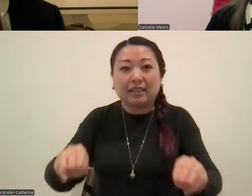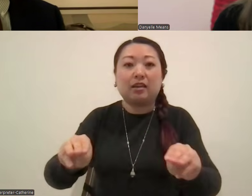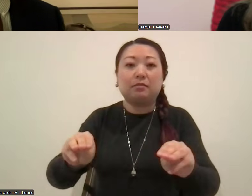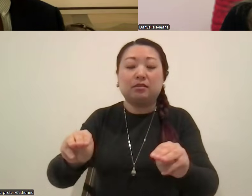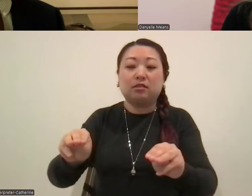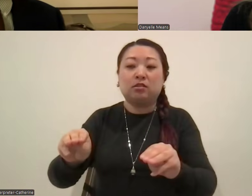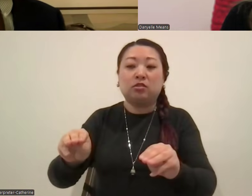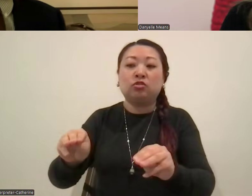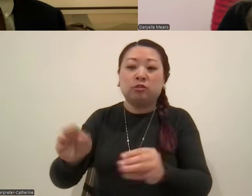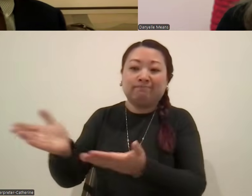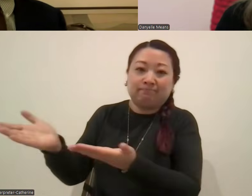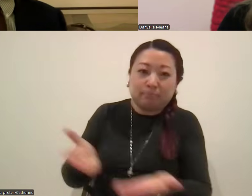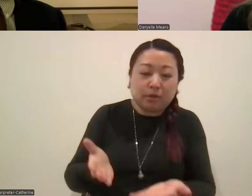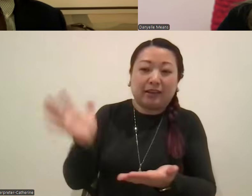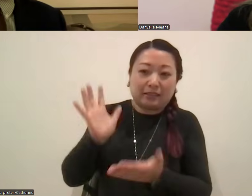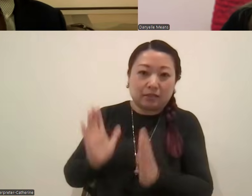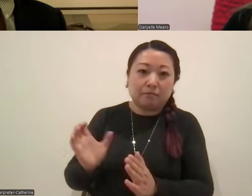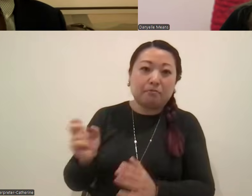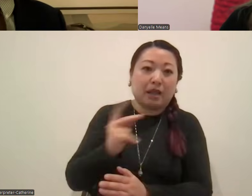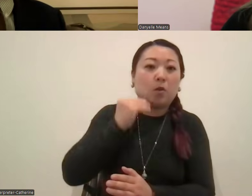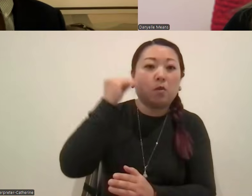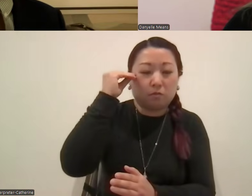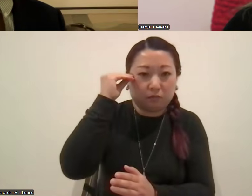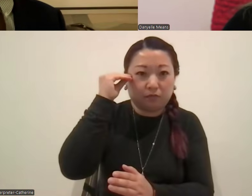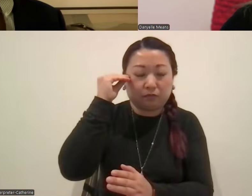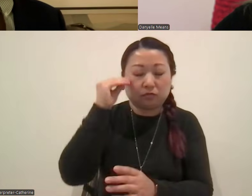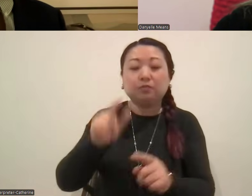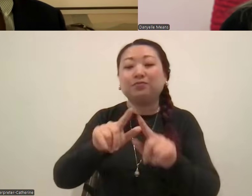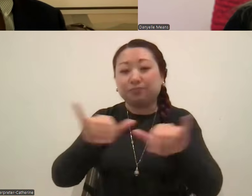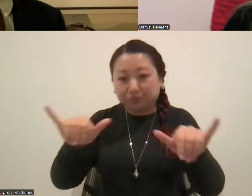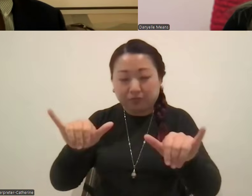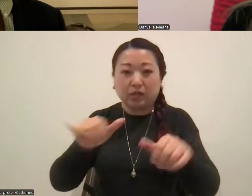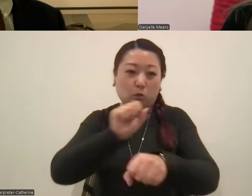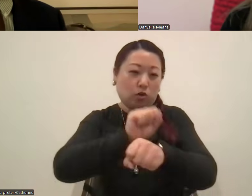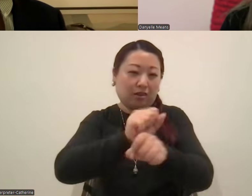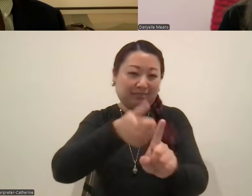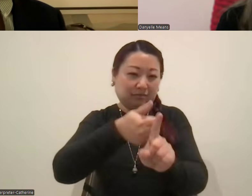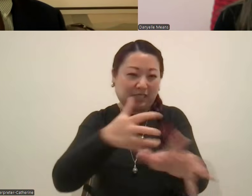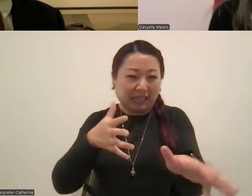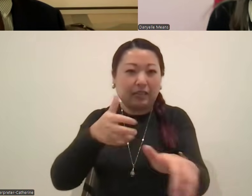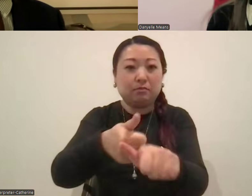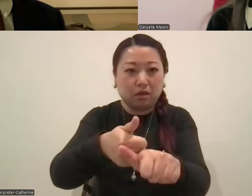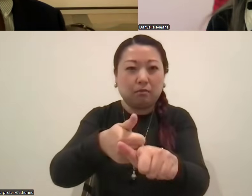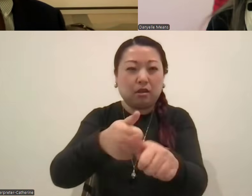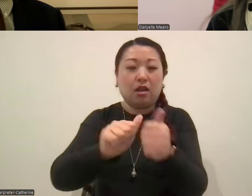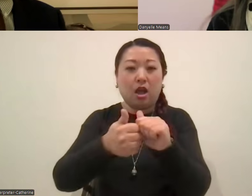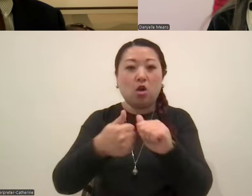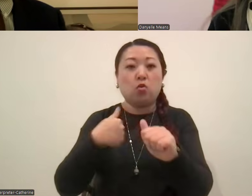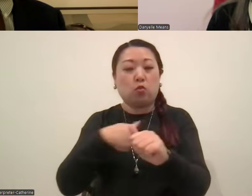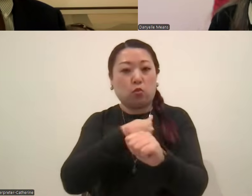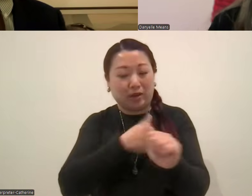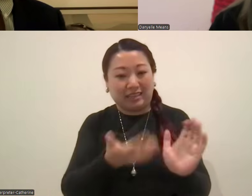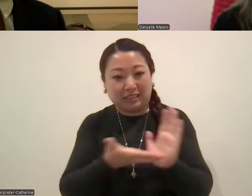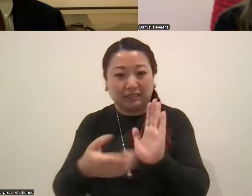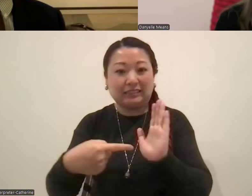home, but then to keep the work up to talk about how do we display archaeology,